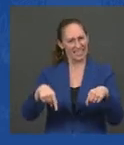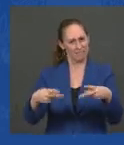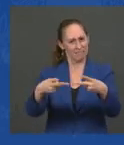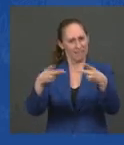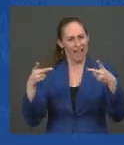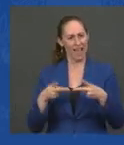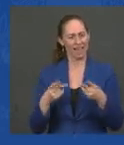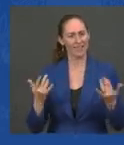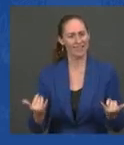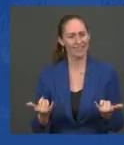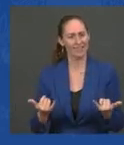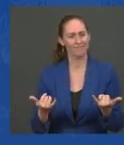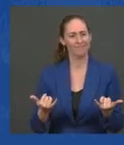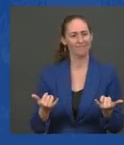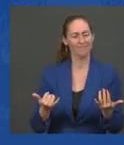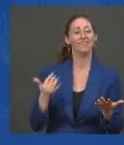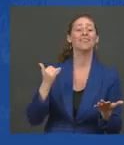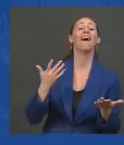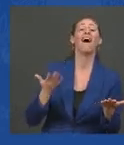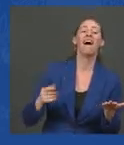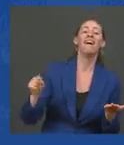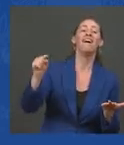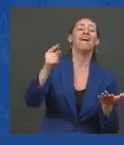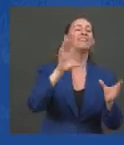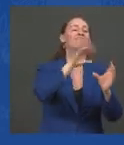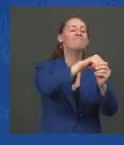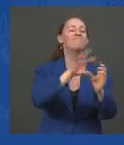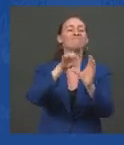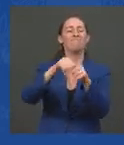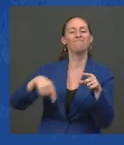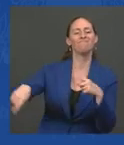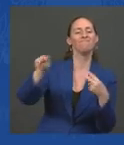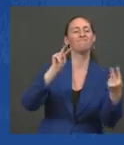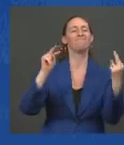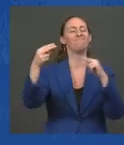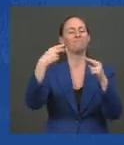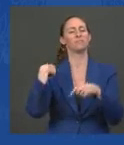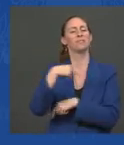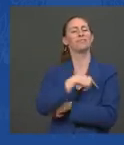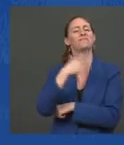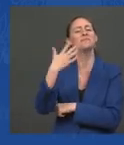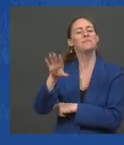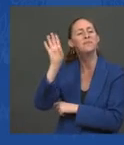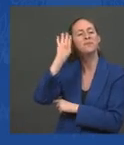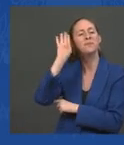of their own. And I know that when they leave here,